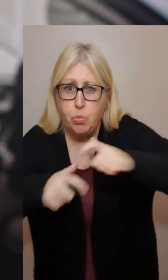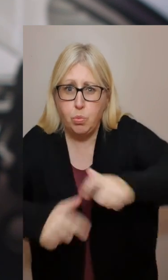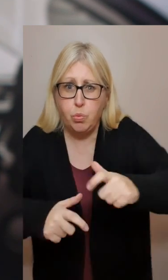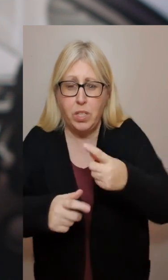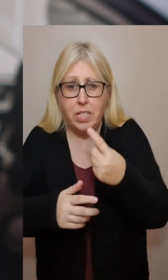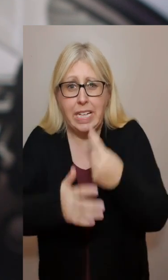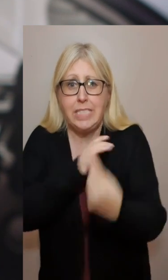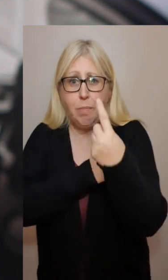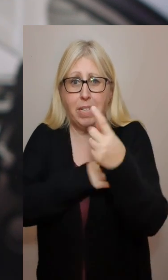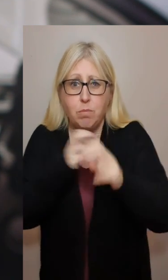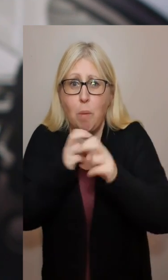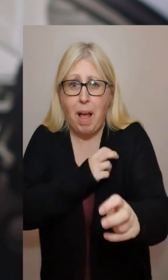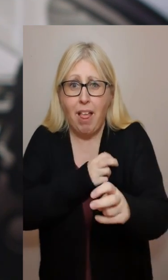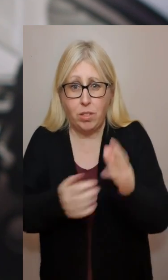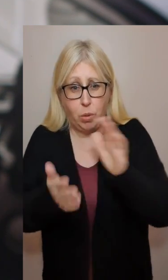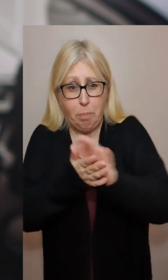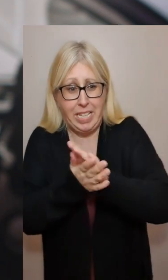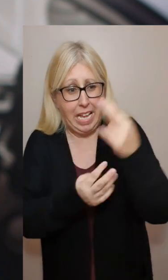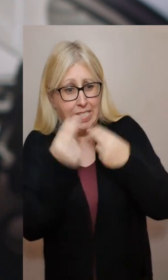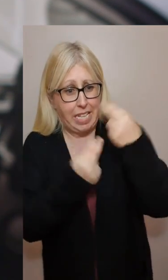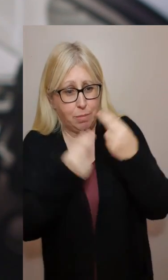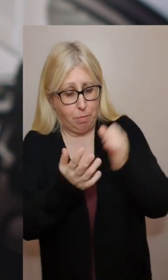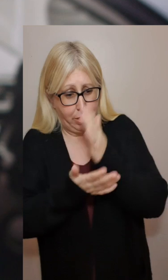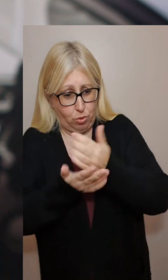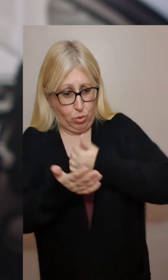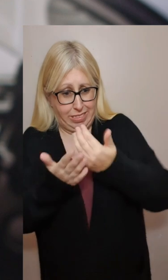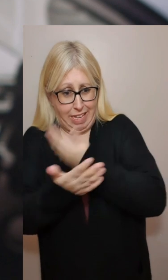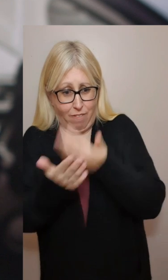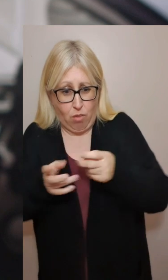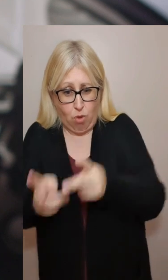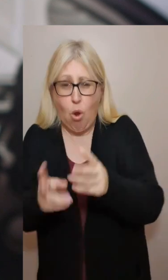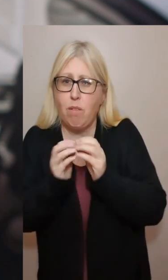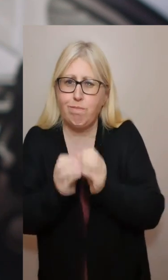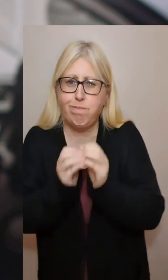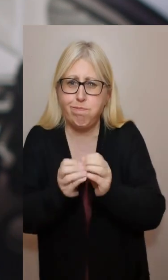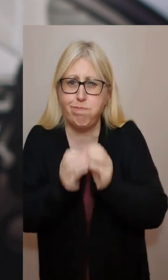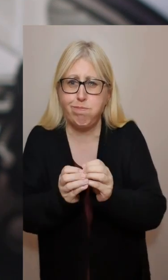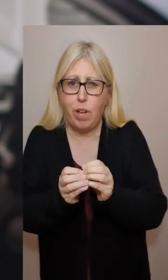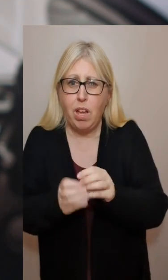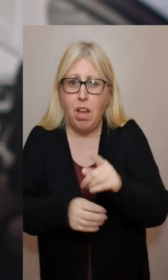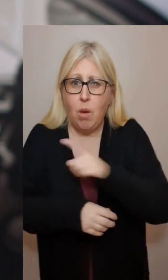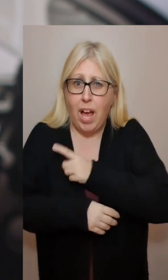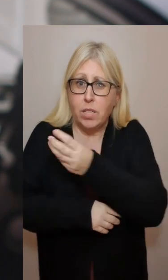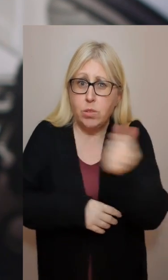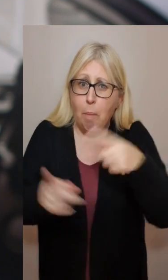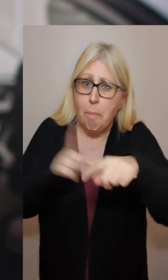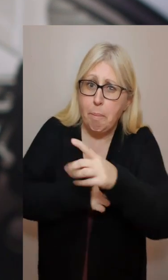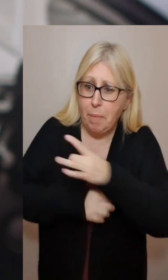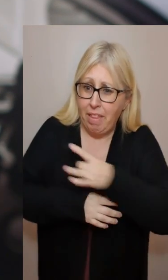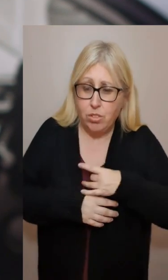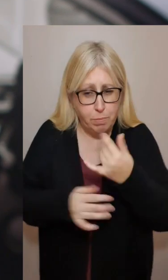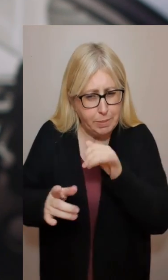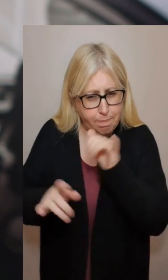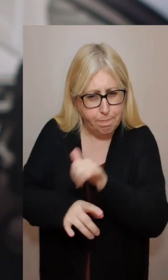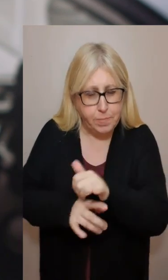To actually have an assessment to know that you are safe on the road is very valuable, because some conditions you may question it. So to be able to come along to